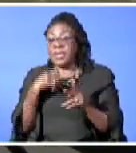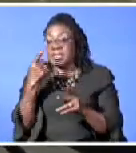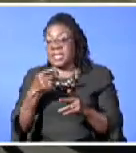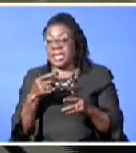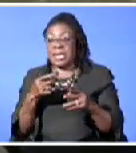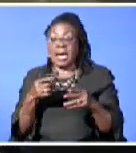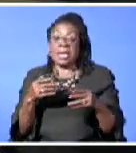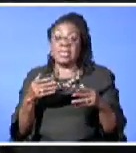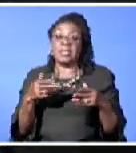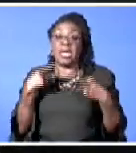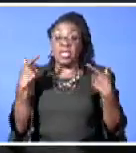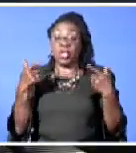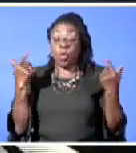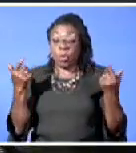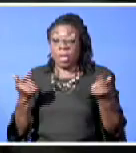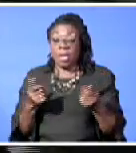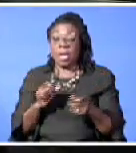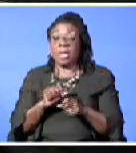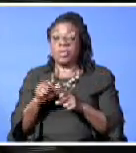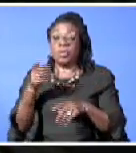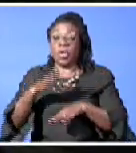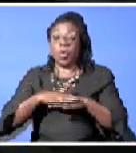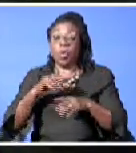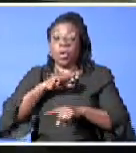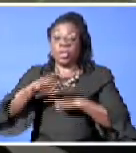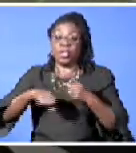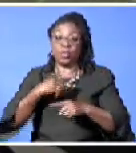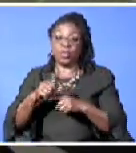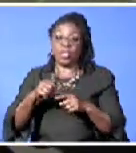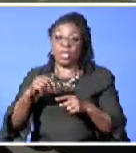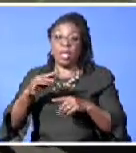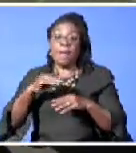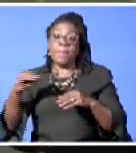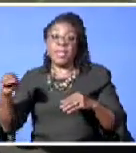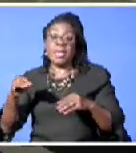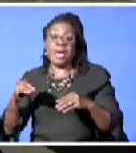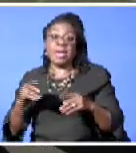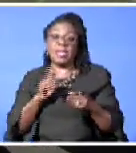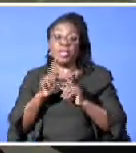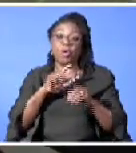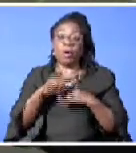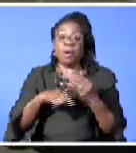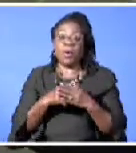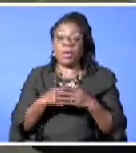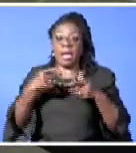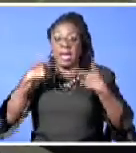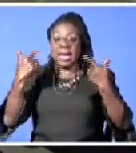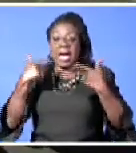unfortunately. And they go on social media and they brag about it.